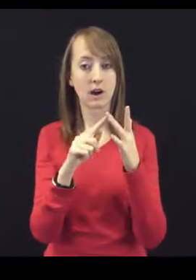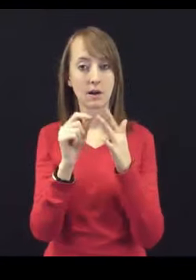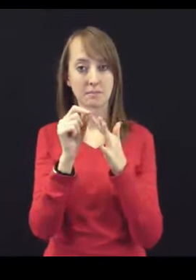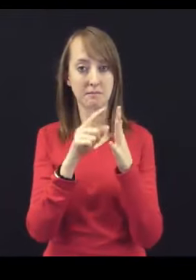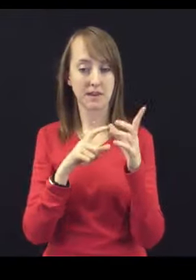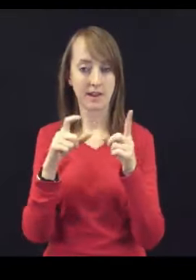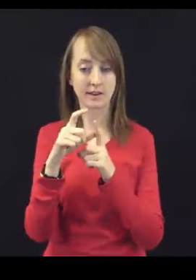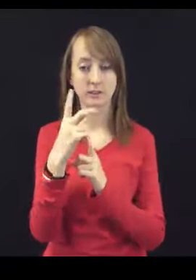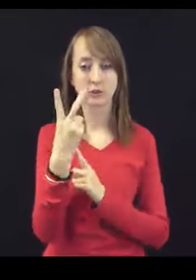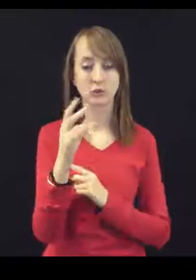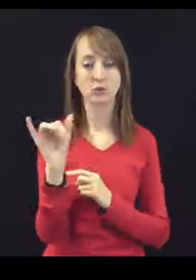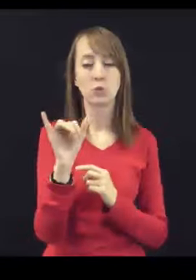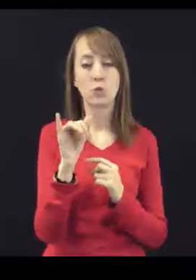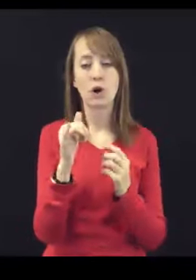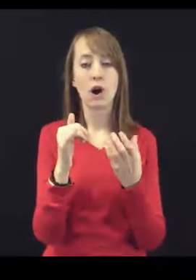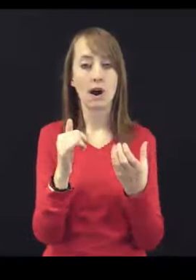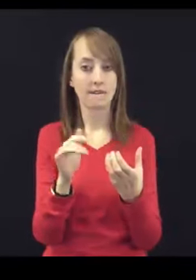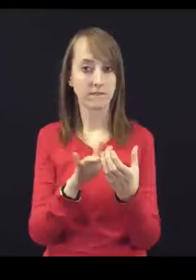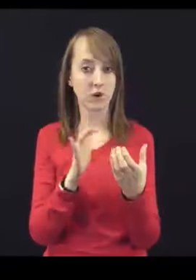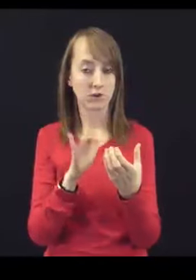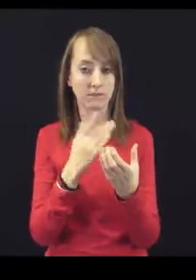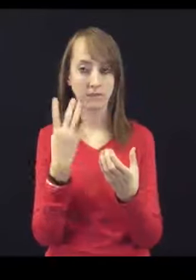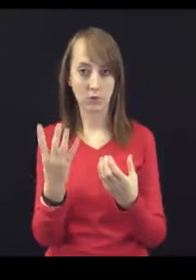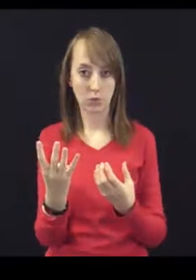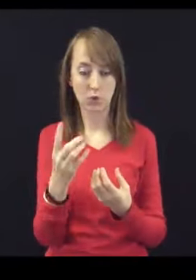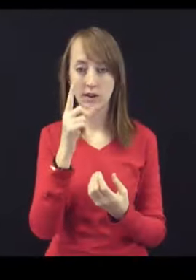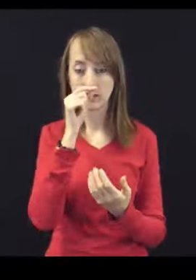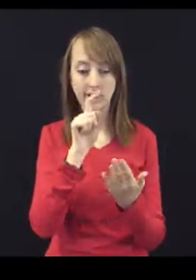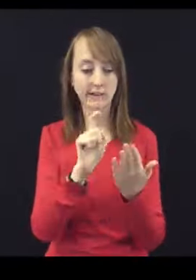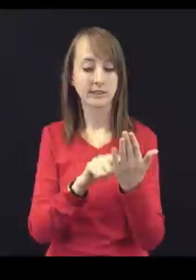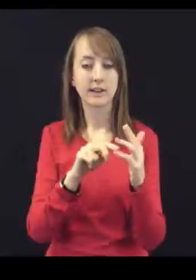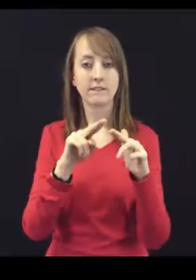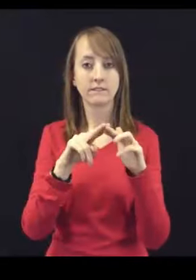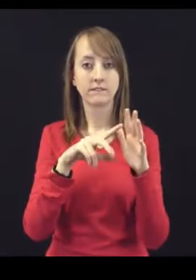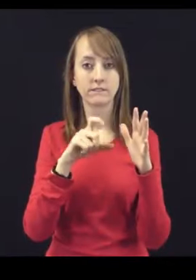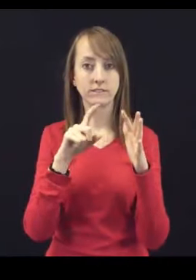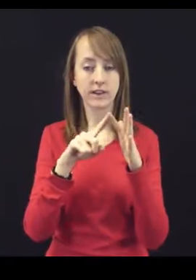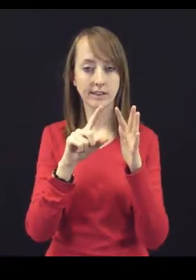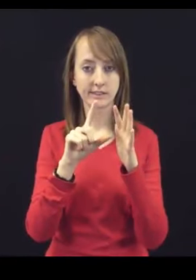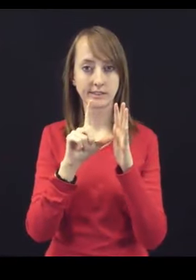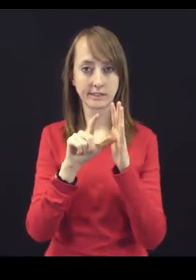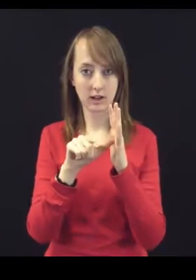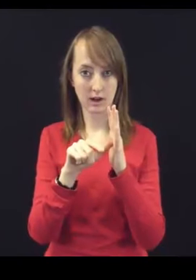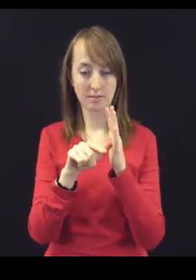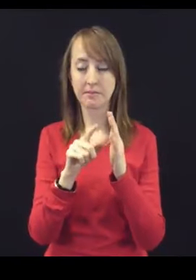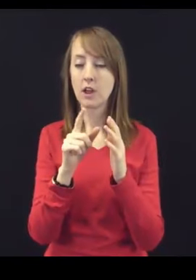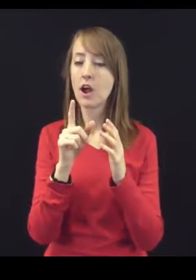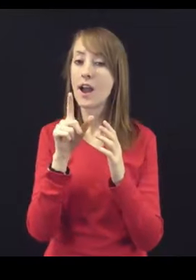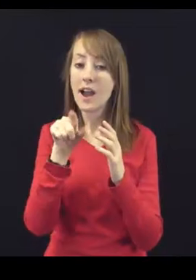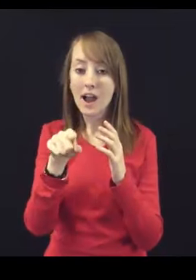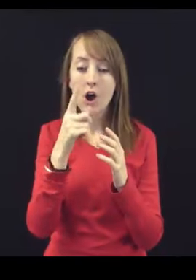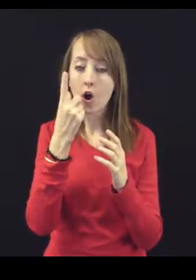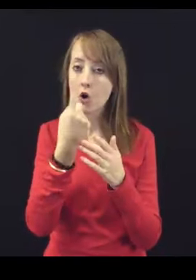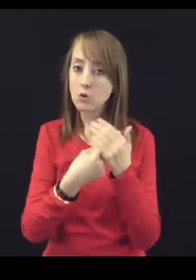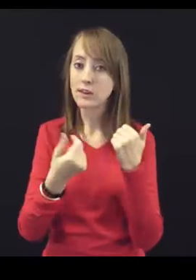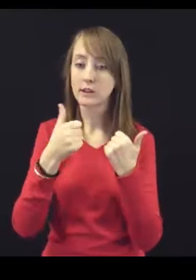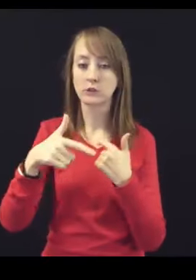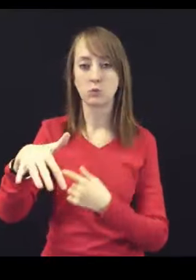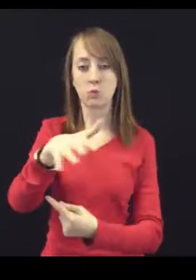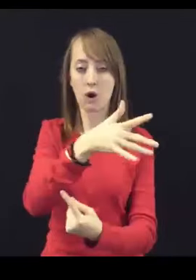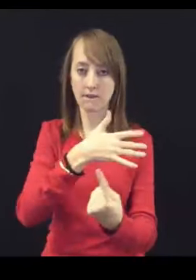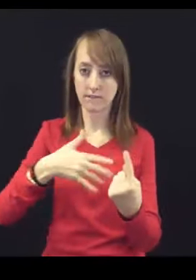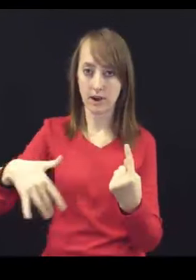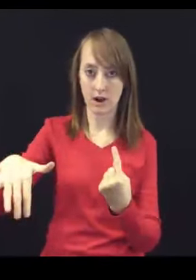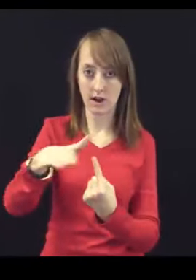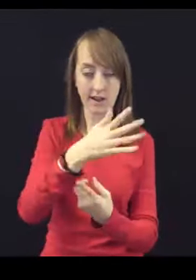select the email address you wish to send the email to. The Contacts app will quit and the Mail app will load with that email address loaded into the